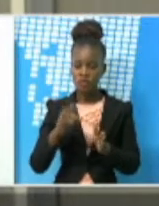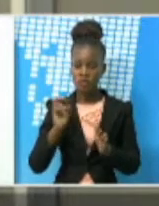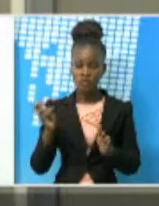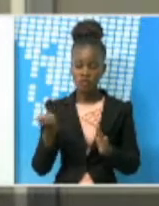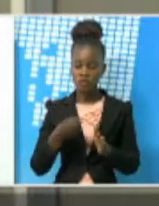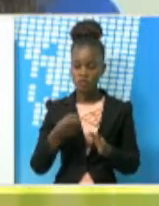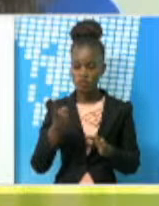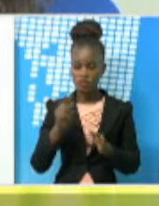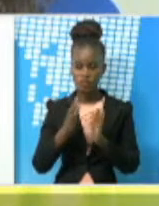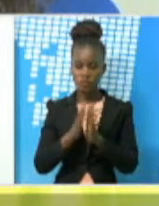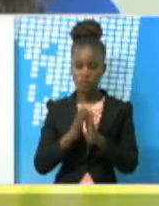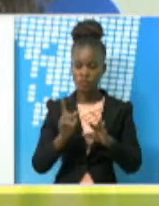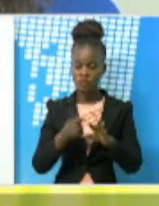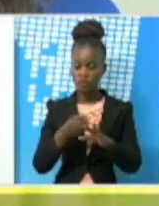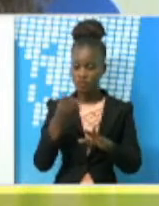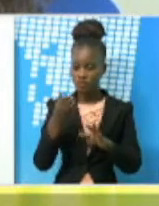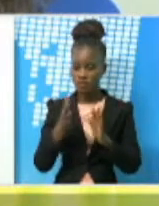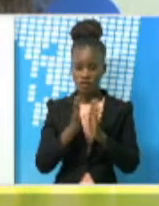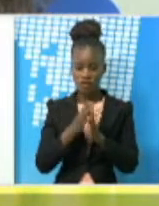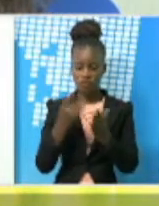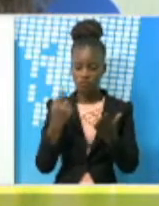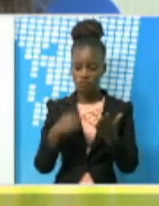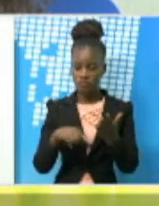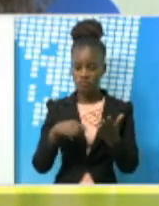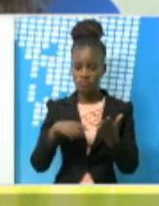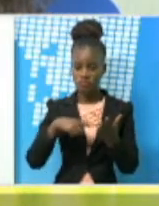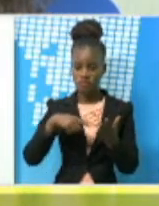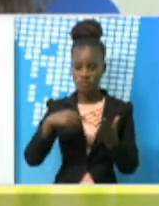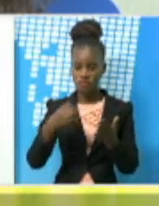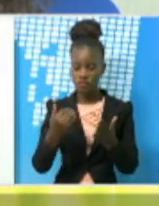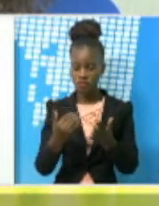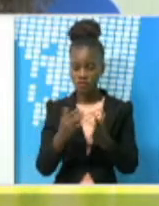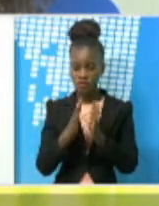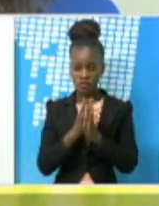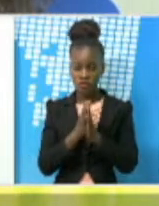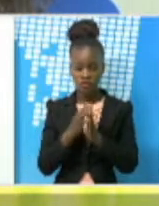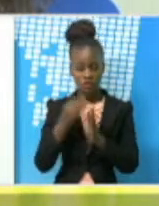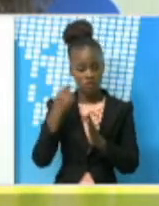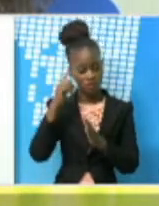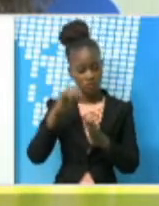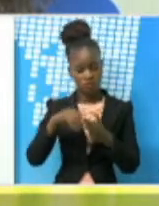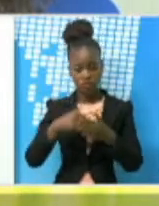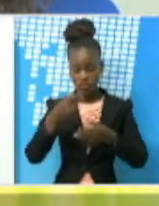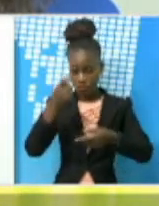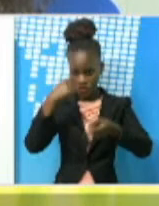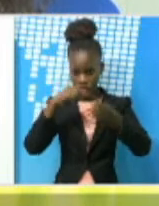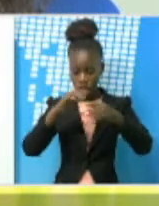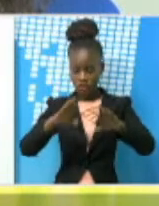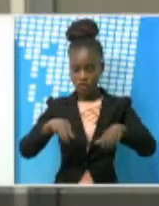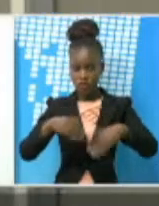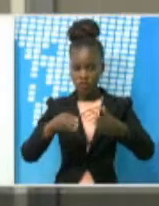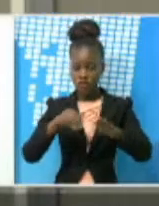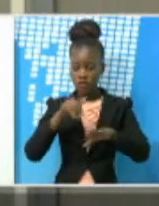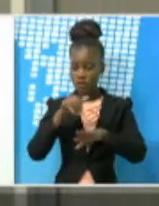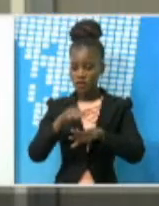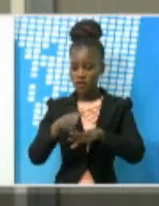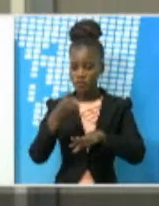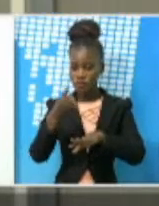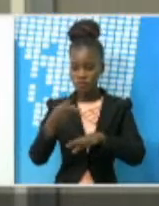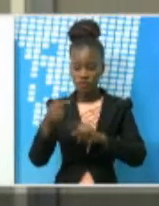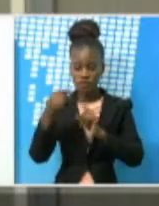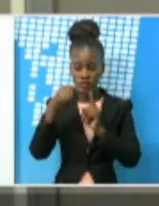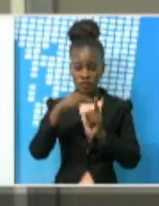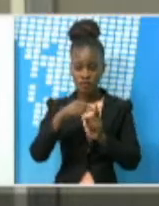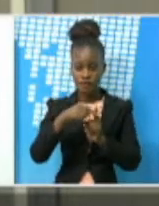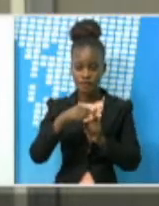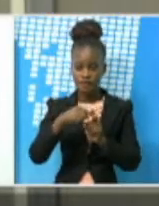And when we look at local content, what we are saying is for the new technologies, how do we pass these on to our